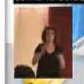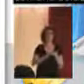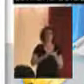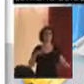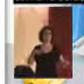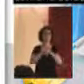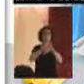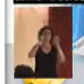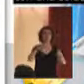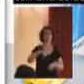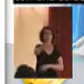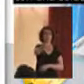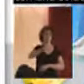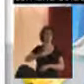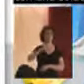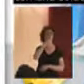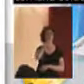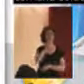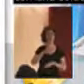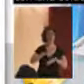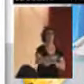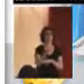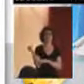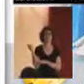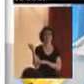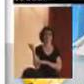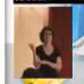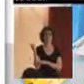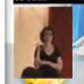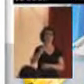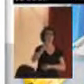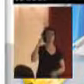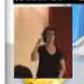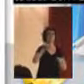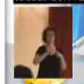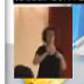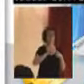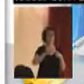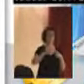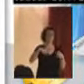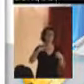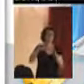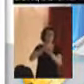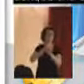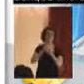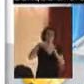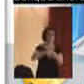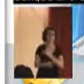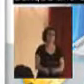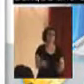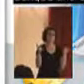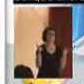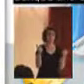on the 2010-2011 it's also called for tenders in order to create a mobile communication